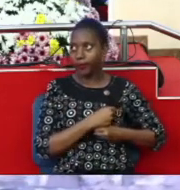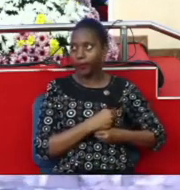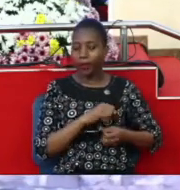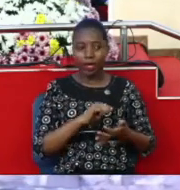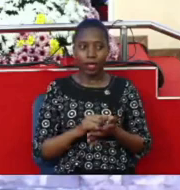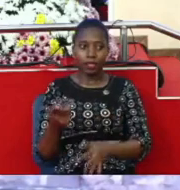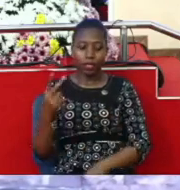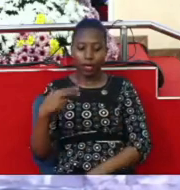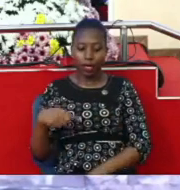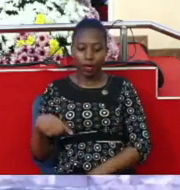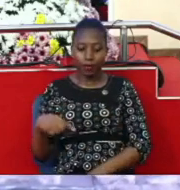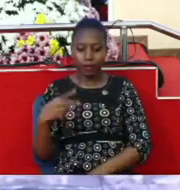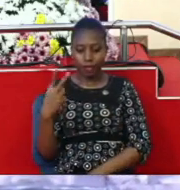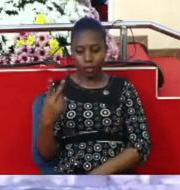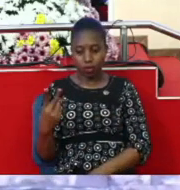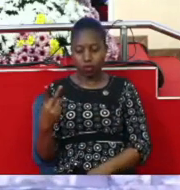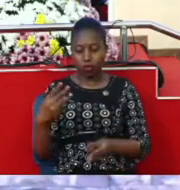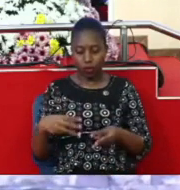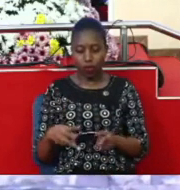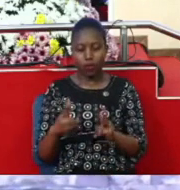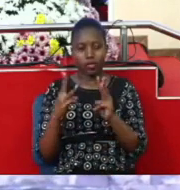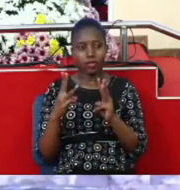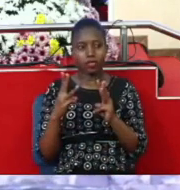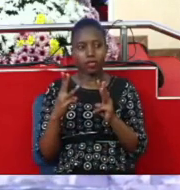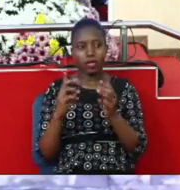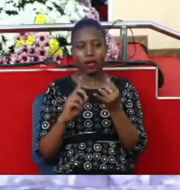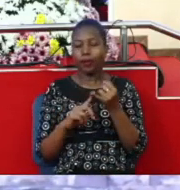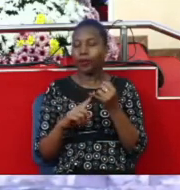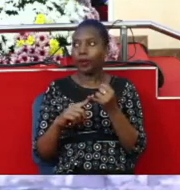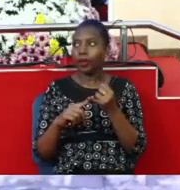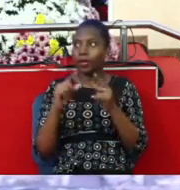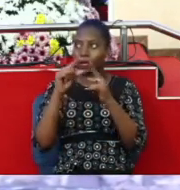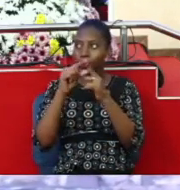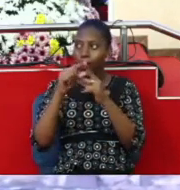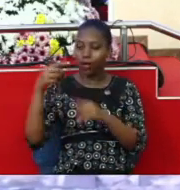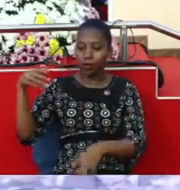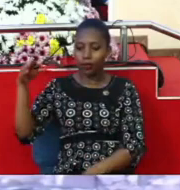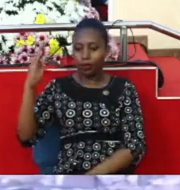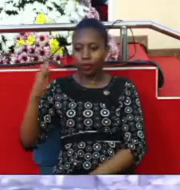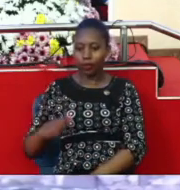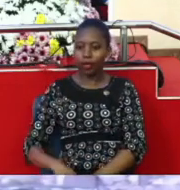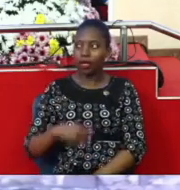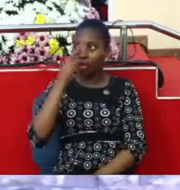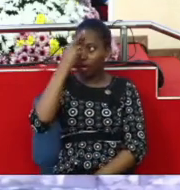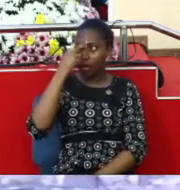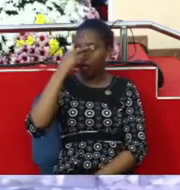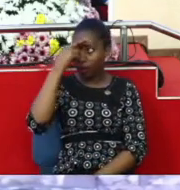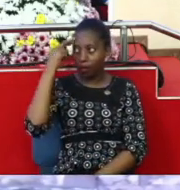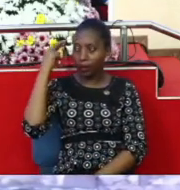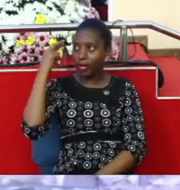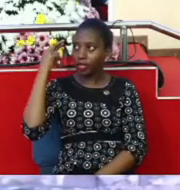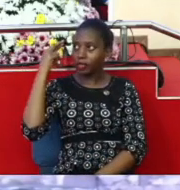ways. The Word of God. Romans 10 and verse 7.